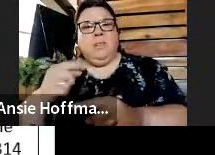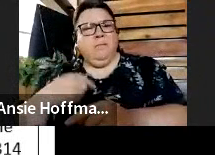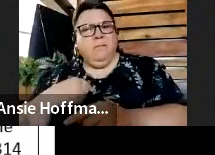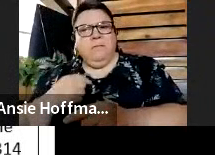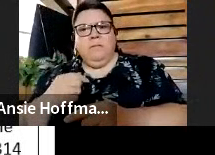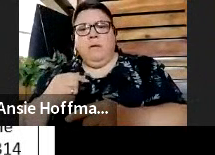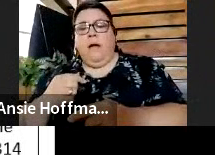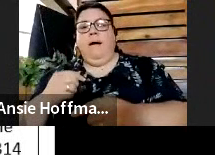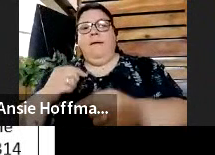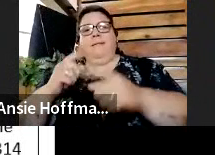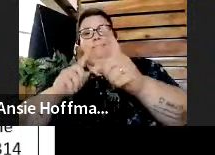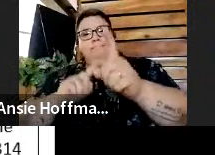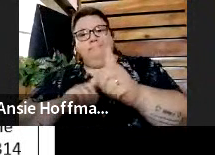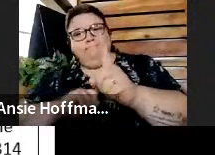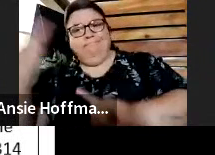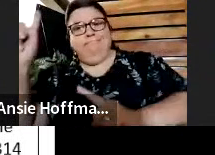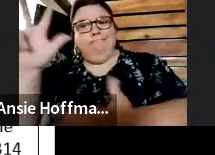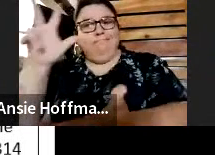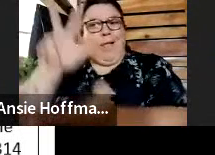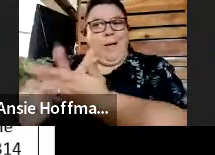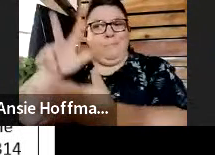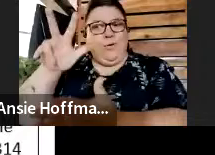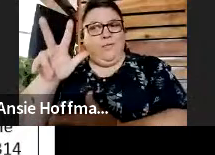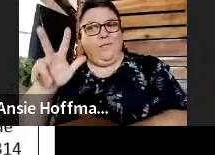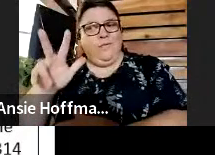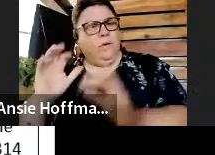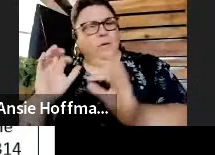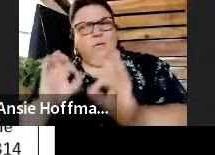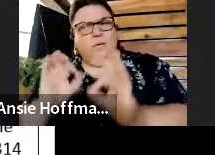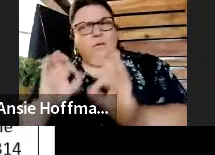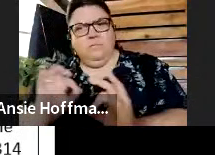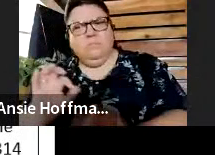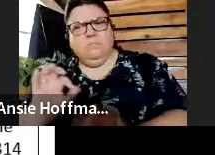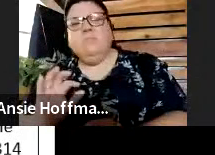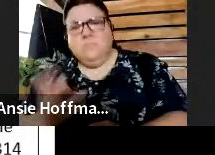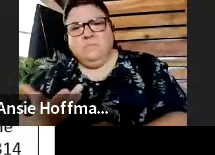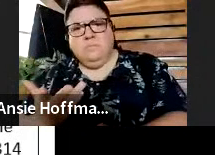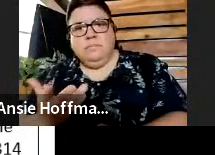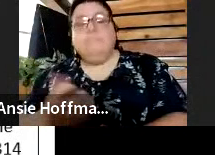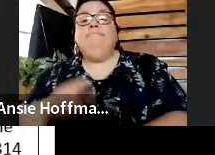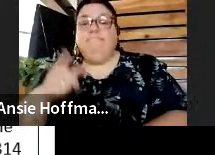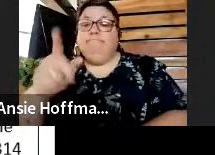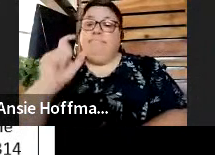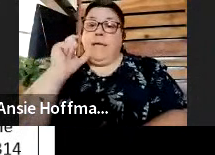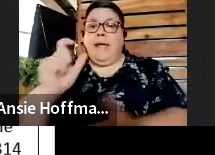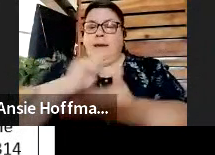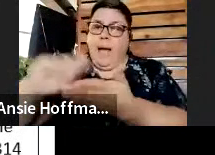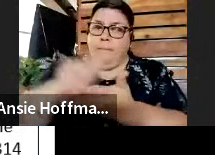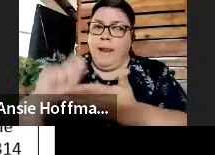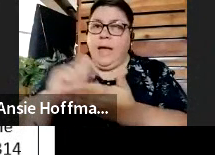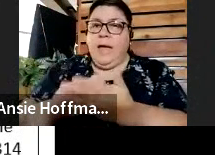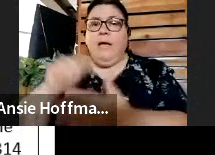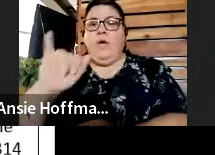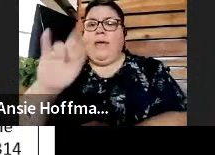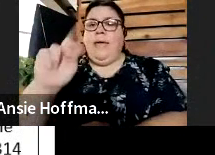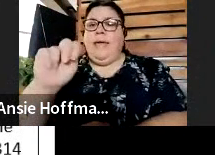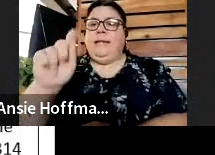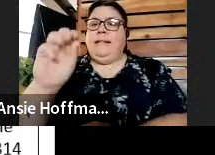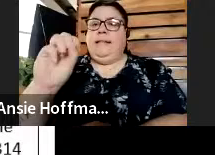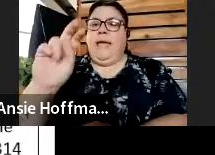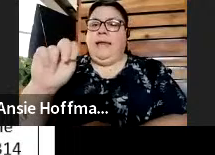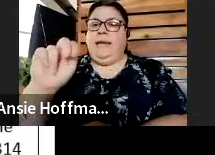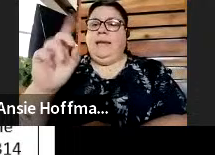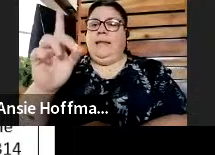classify. Well, it is my pleasure to inform you that you can apply for an intended import